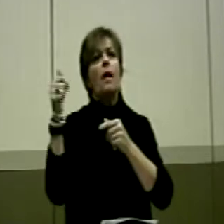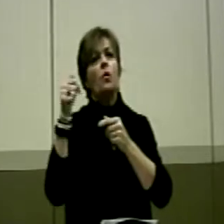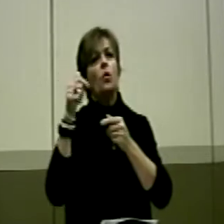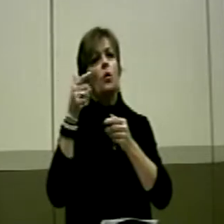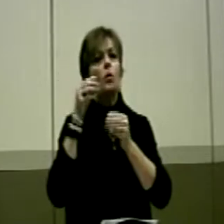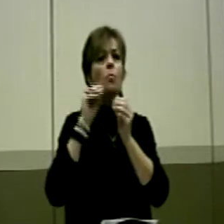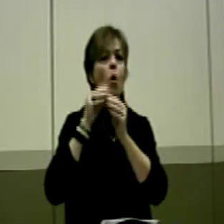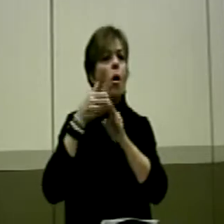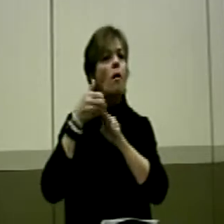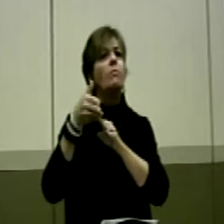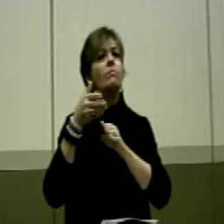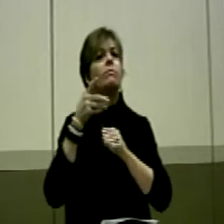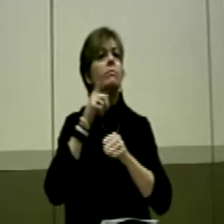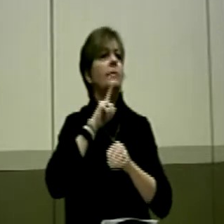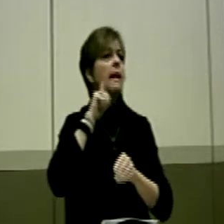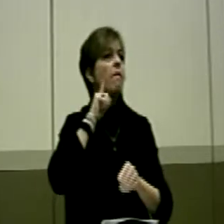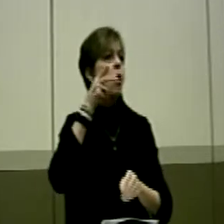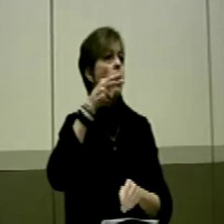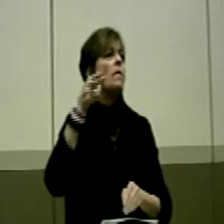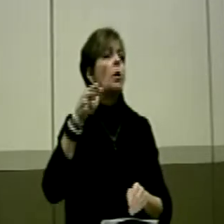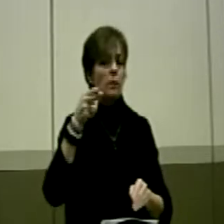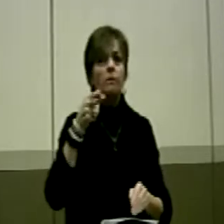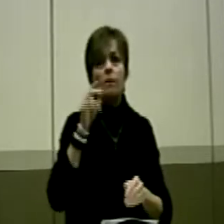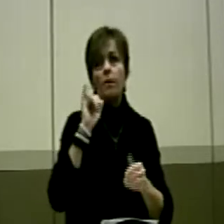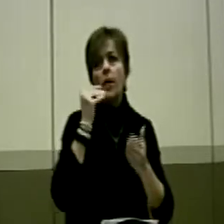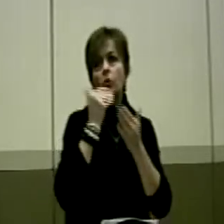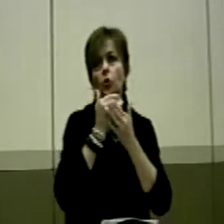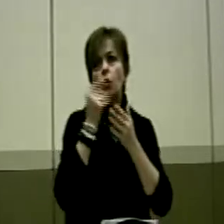point, because sometimes, they're just kids,